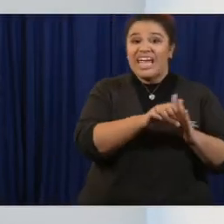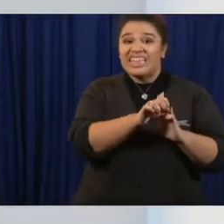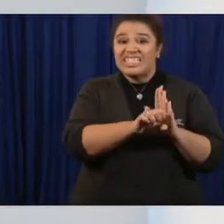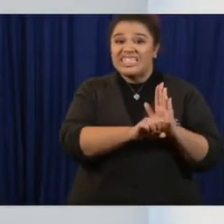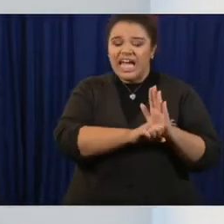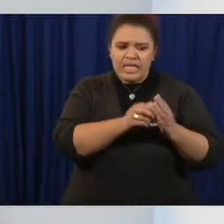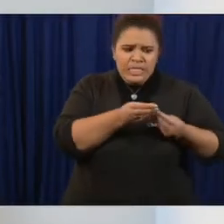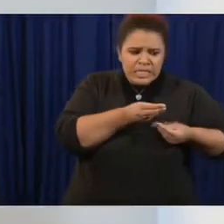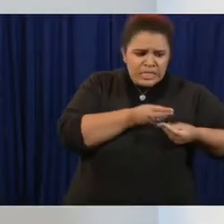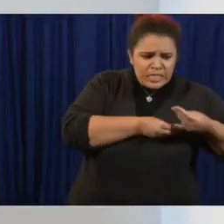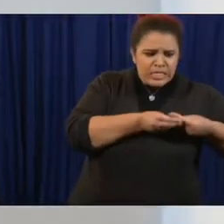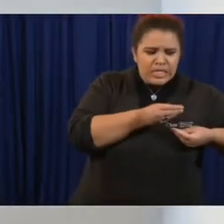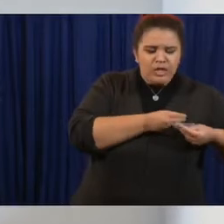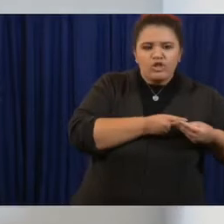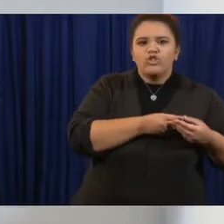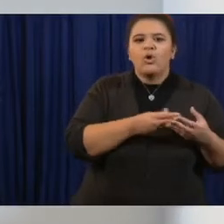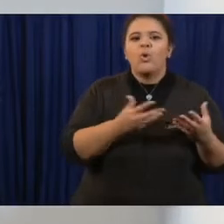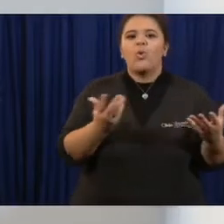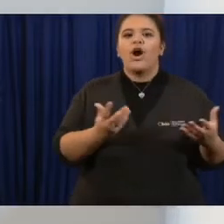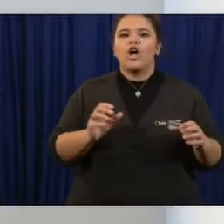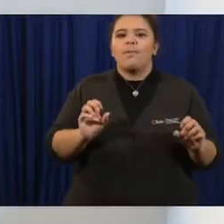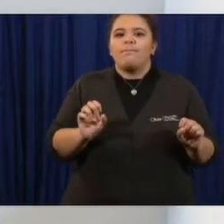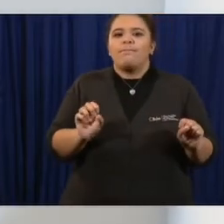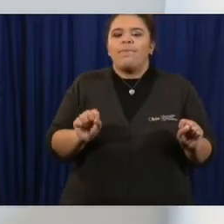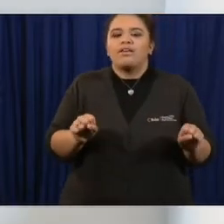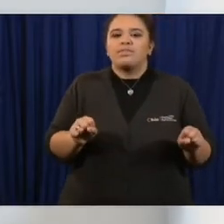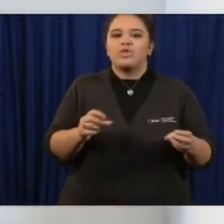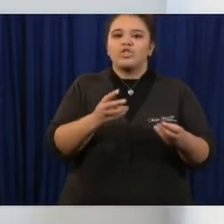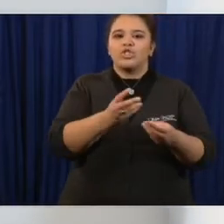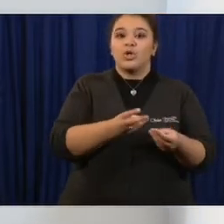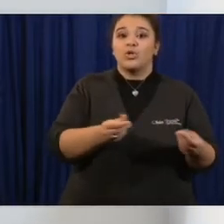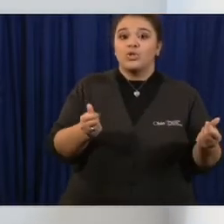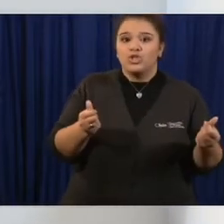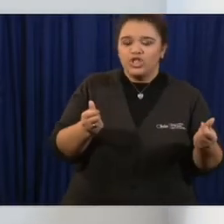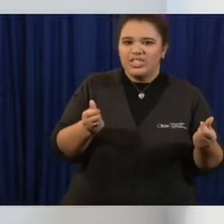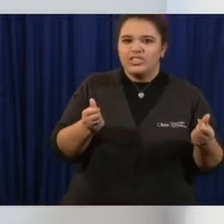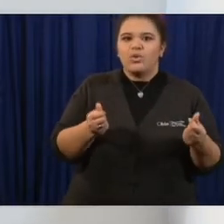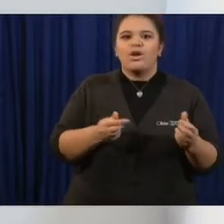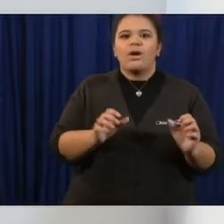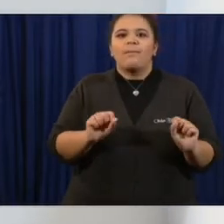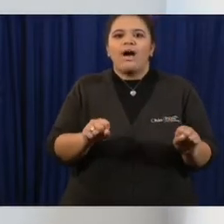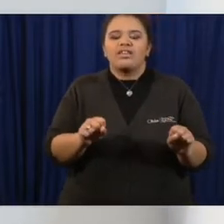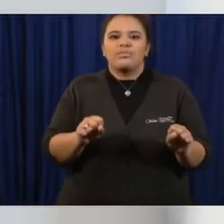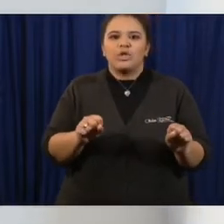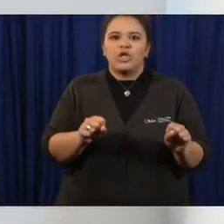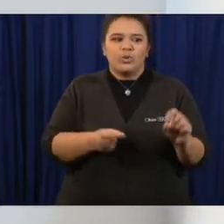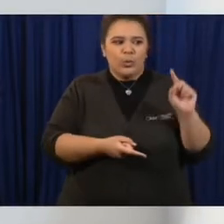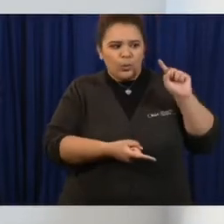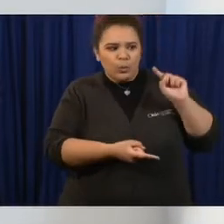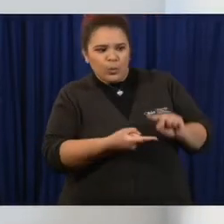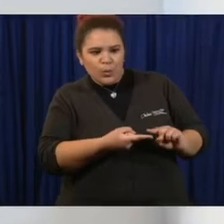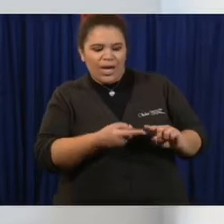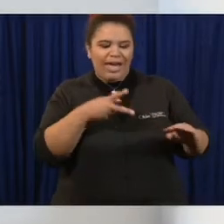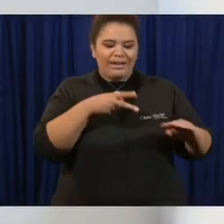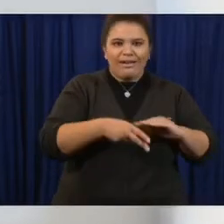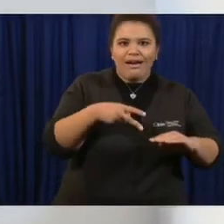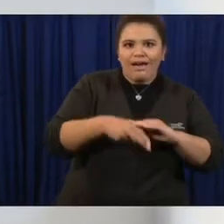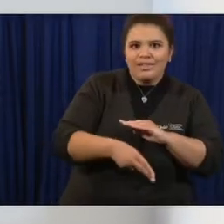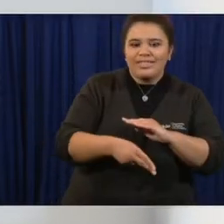table? What may be off the table? What sort of things might people have to live without as we try to pay our way out of this debt?